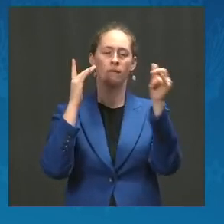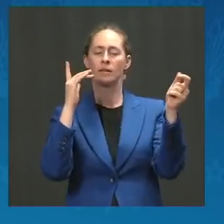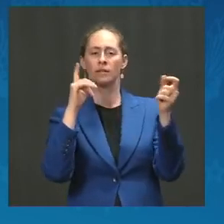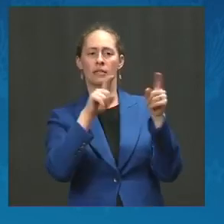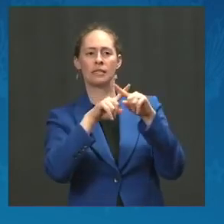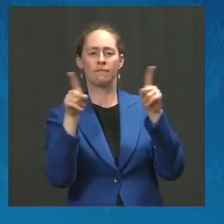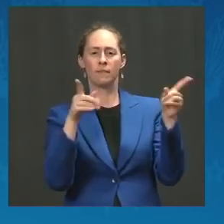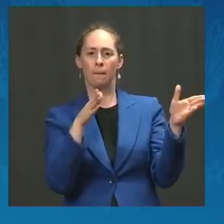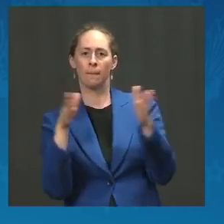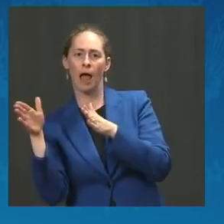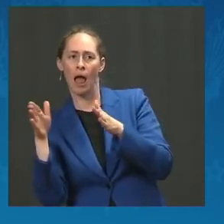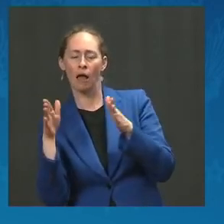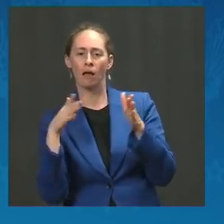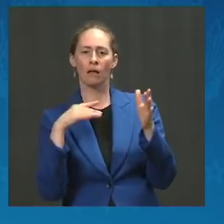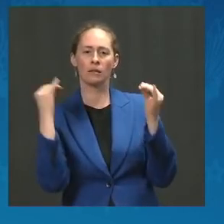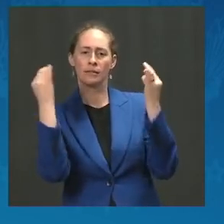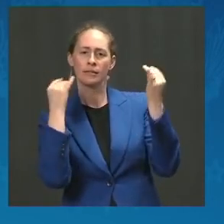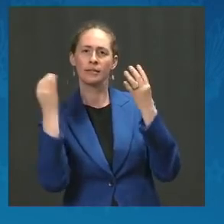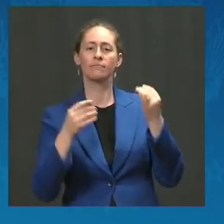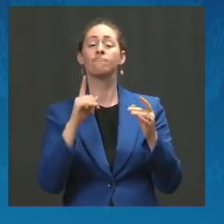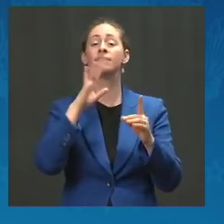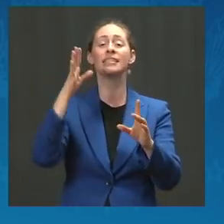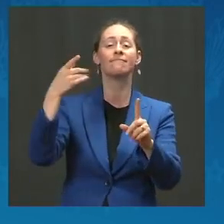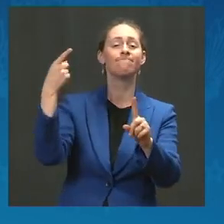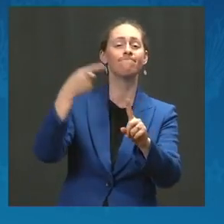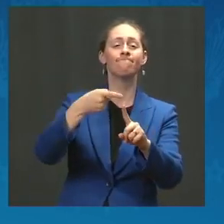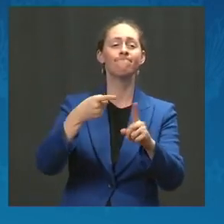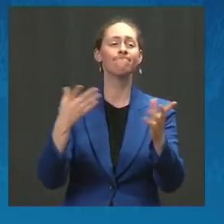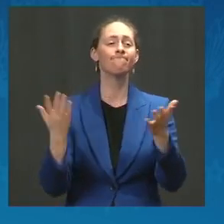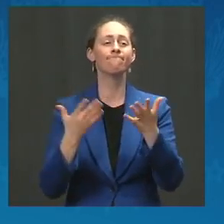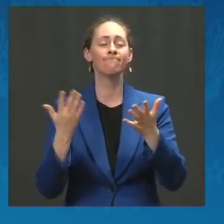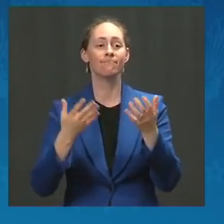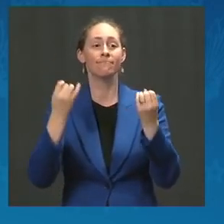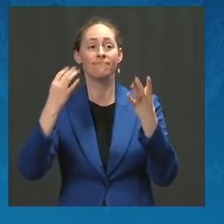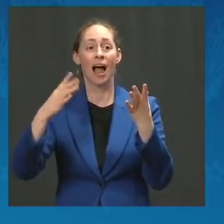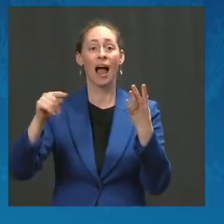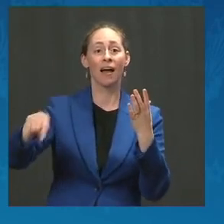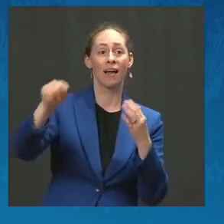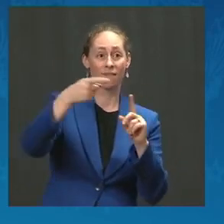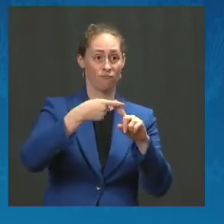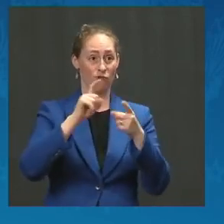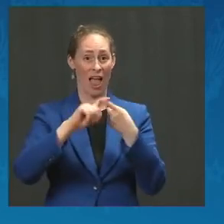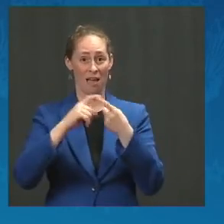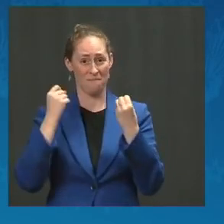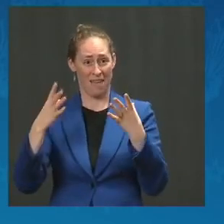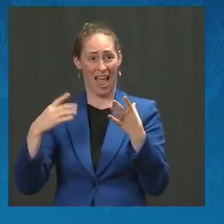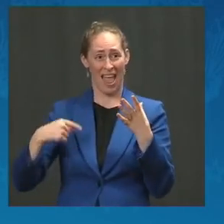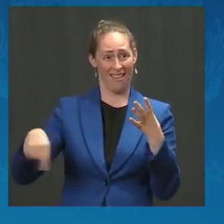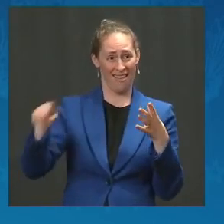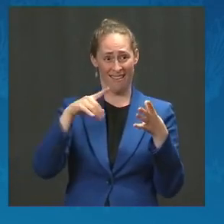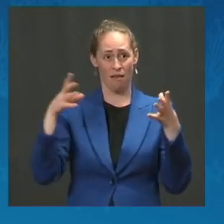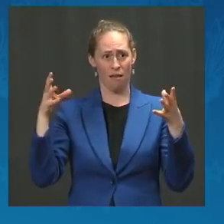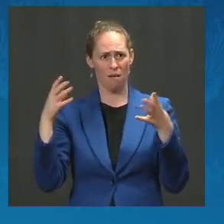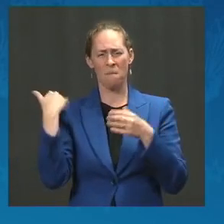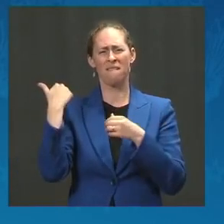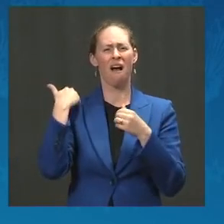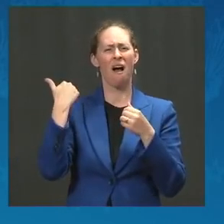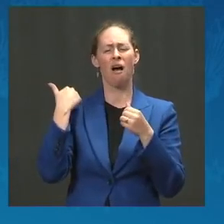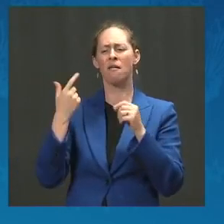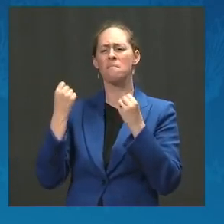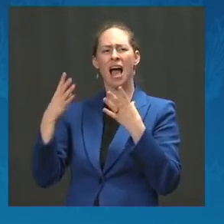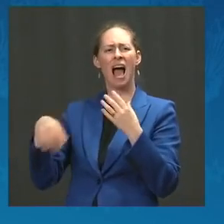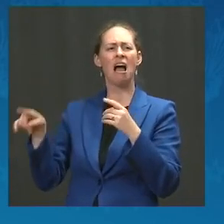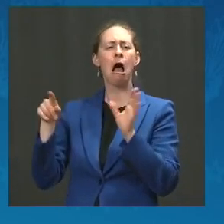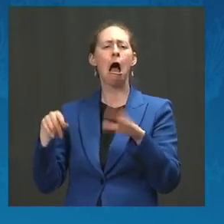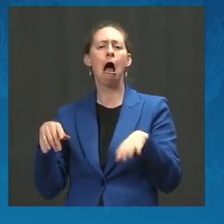that a lot of your friends are now saying, get vaccinated, who were before were saying, this is not a problem, this is all a